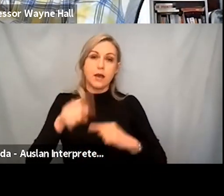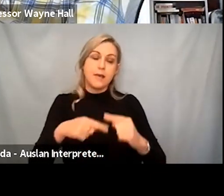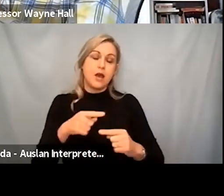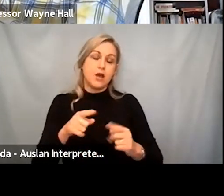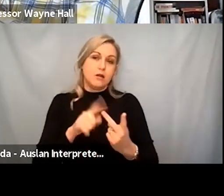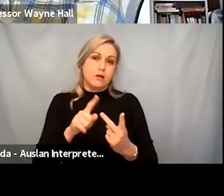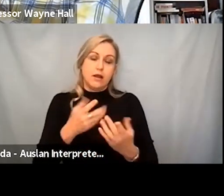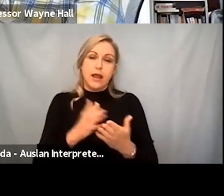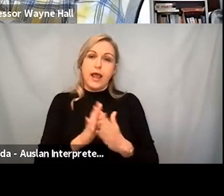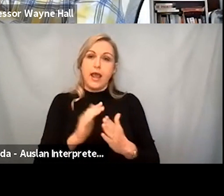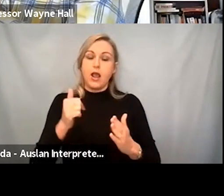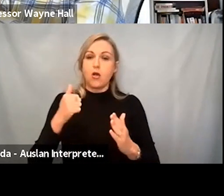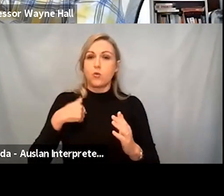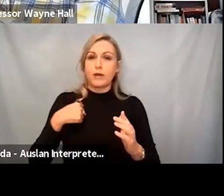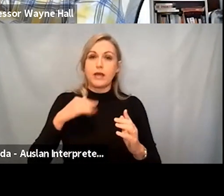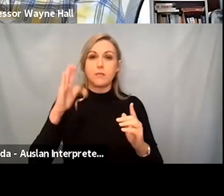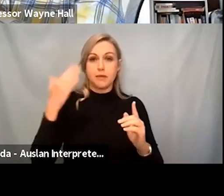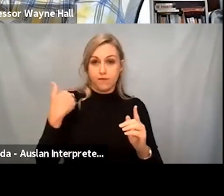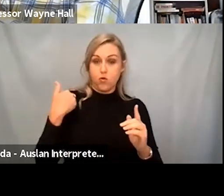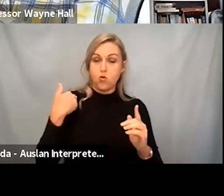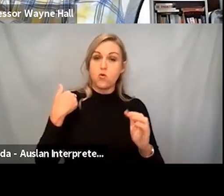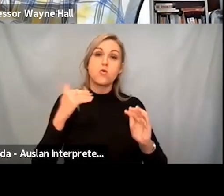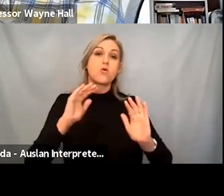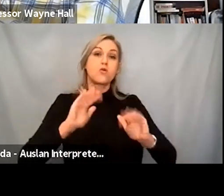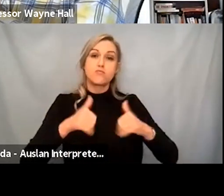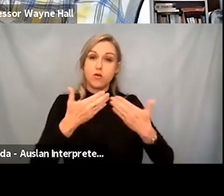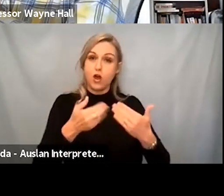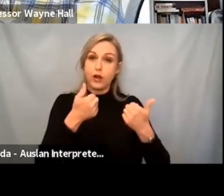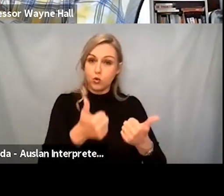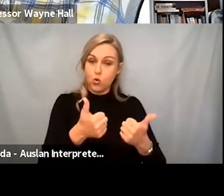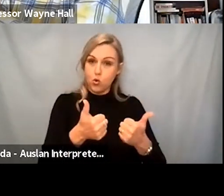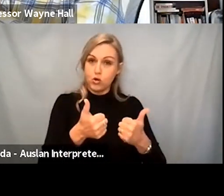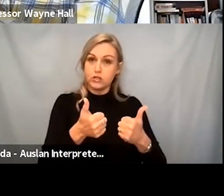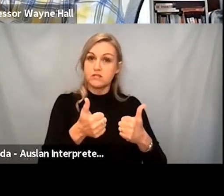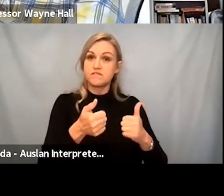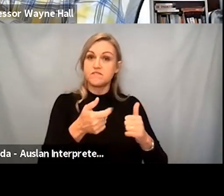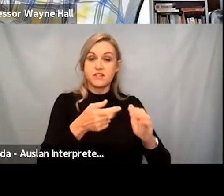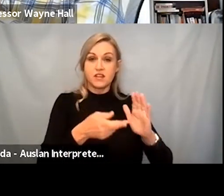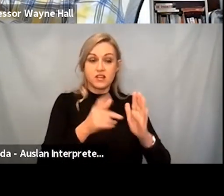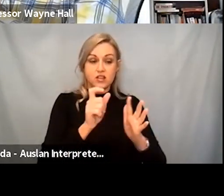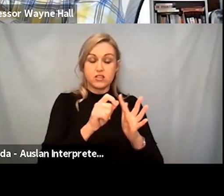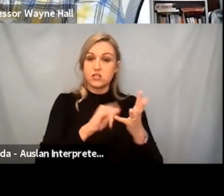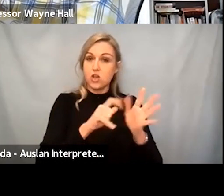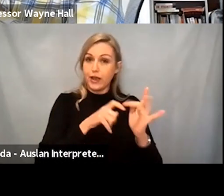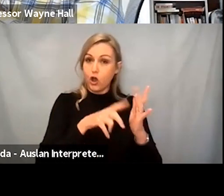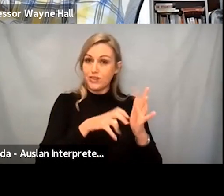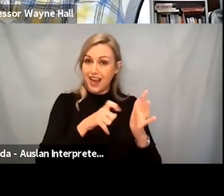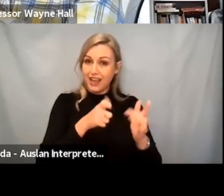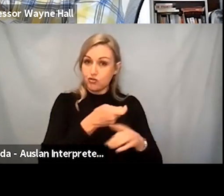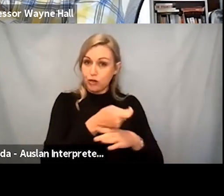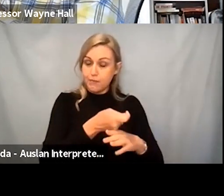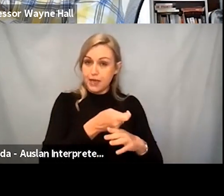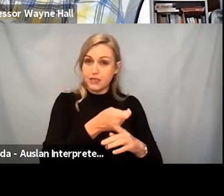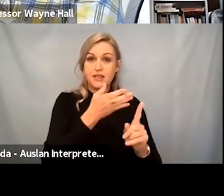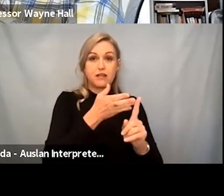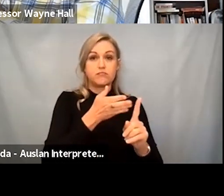to our drift away from providing genuine psychotherapeutic treatment to many of our clients. So the way that